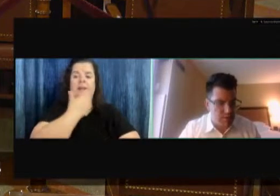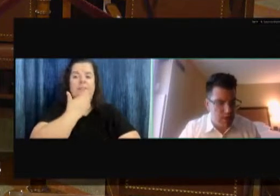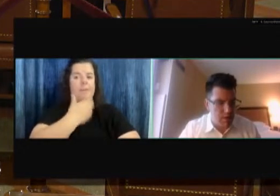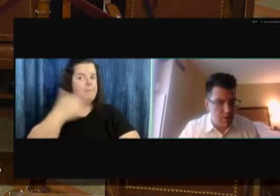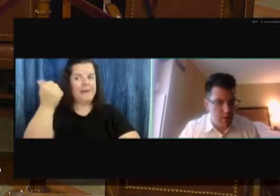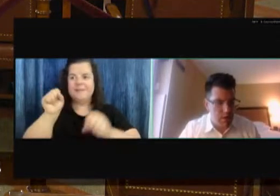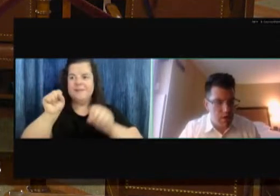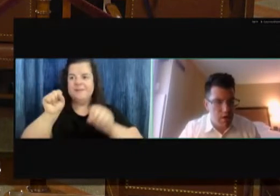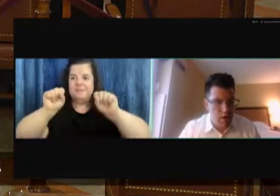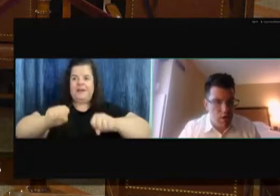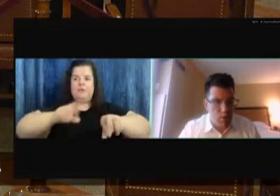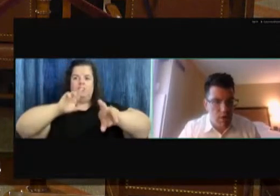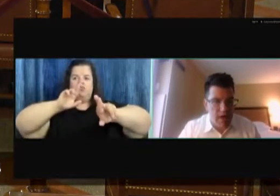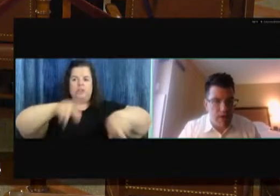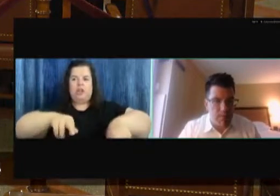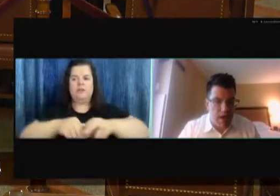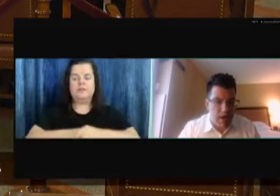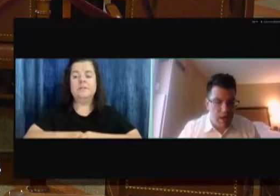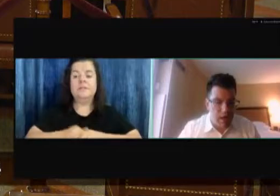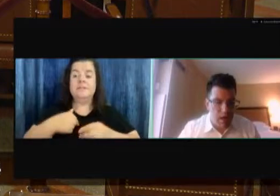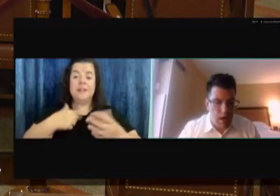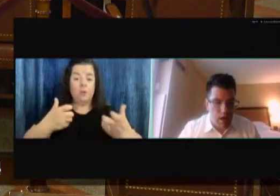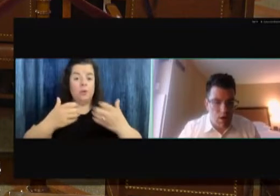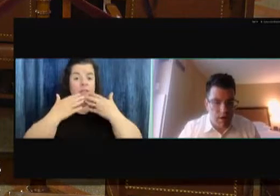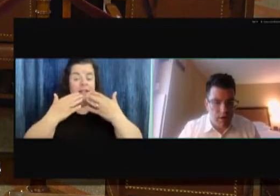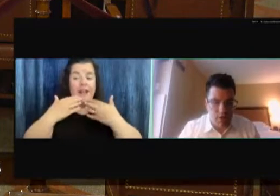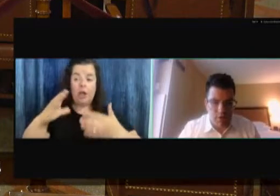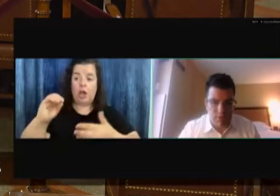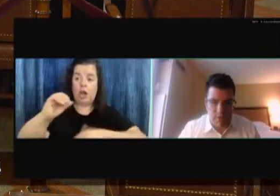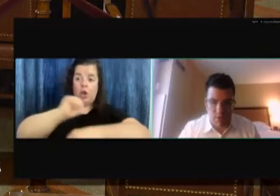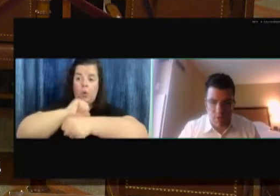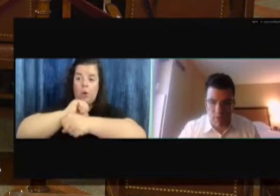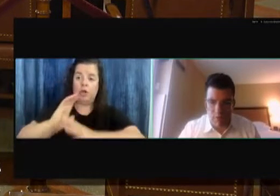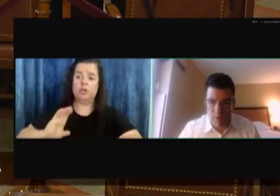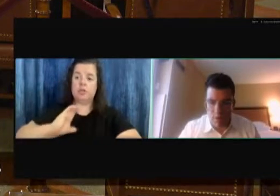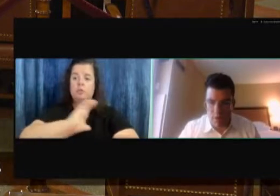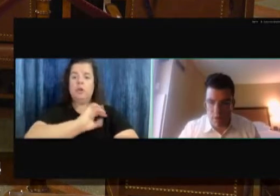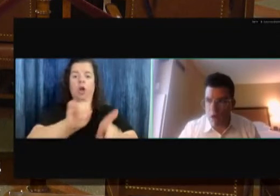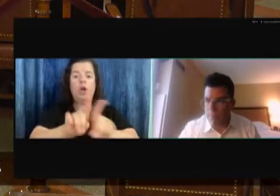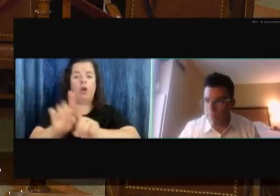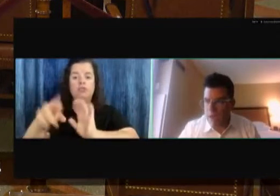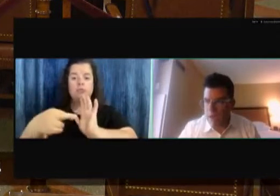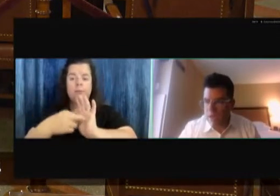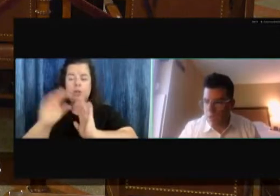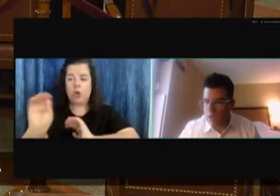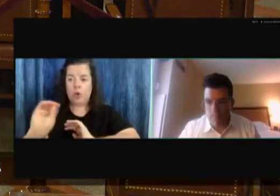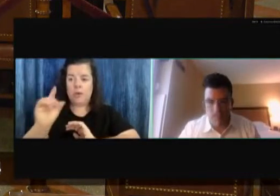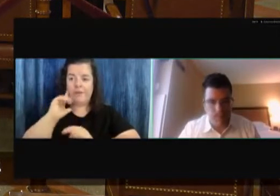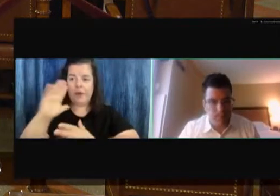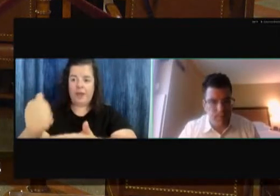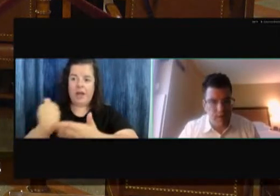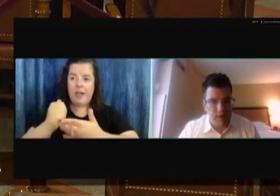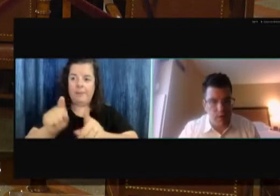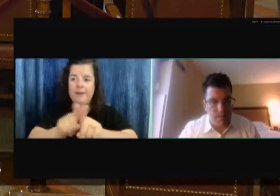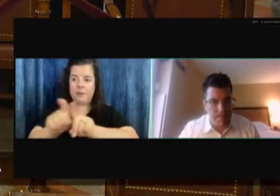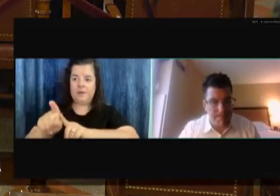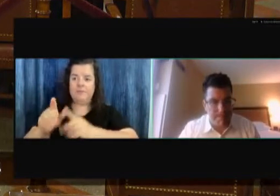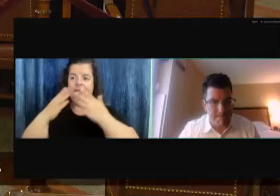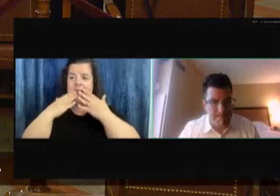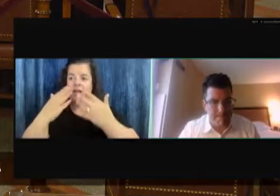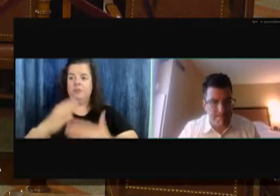possible outcome here. I want to thank my colleagues who also represent Oakland for their help as well.